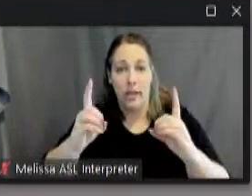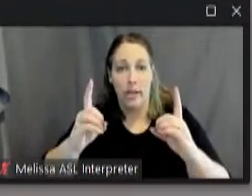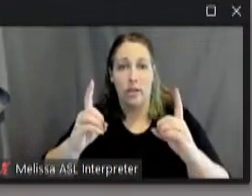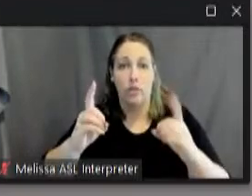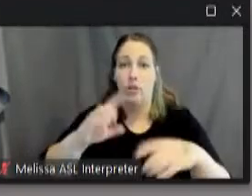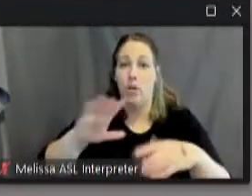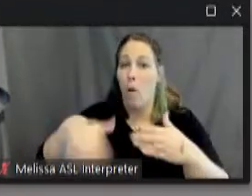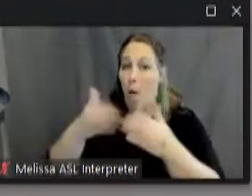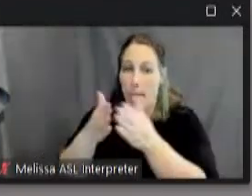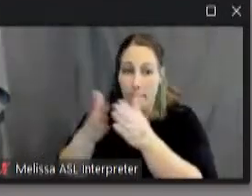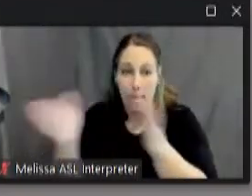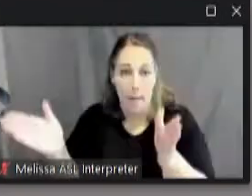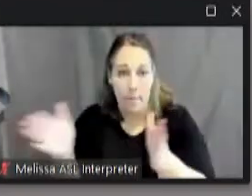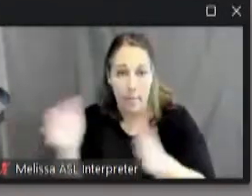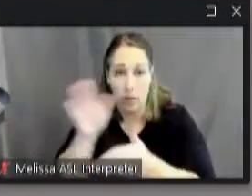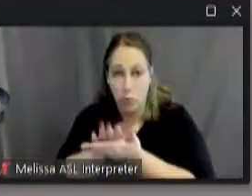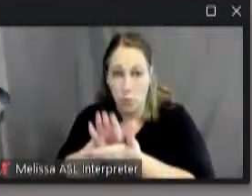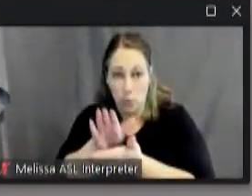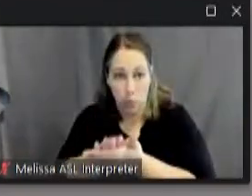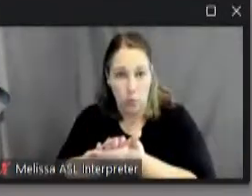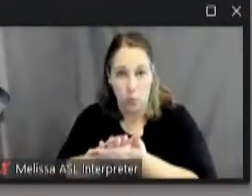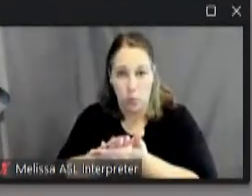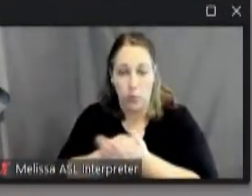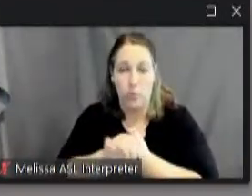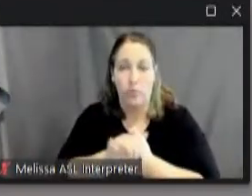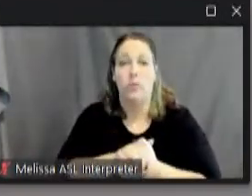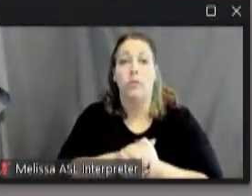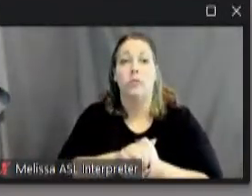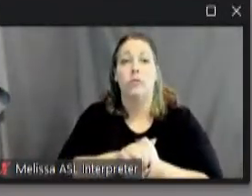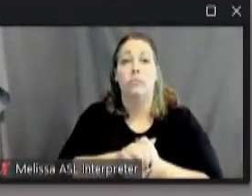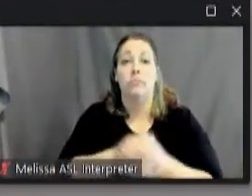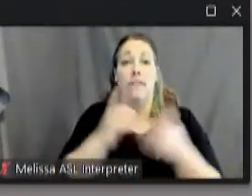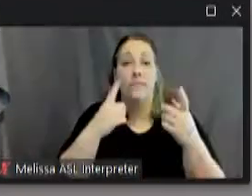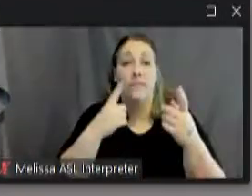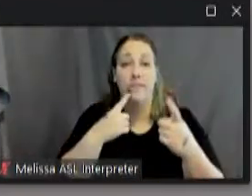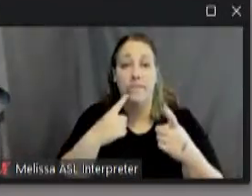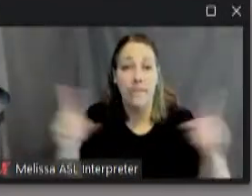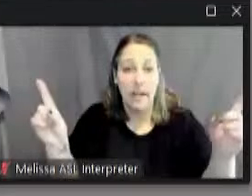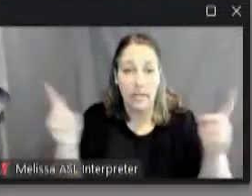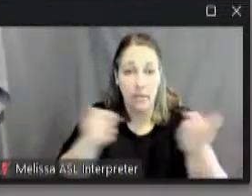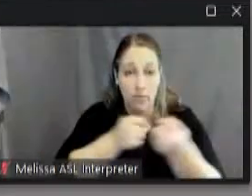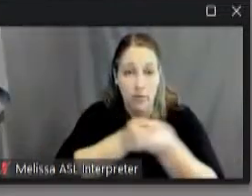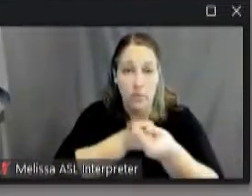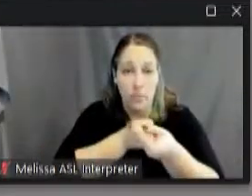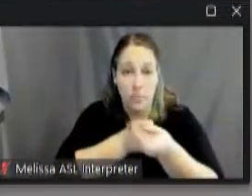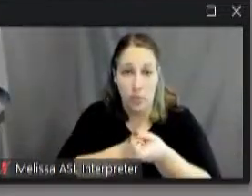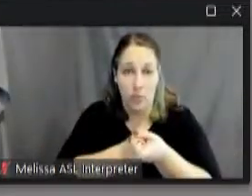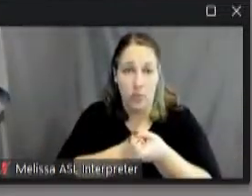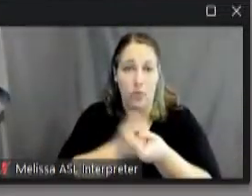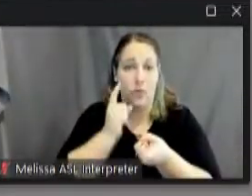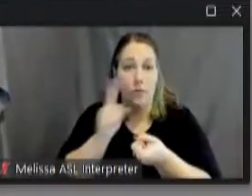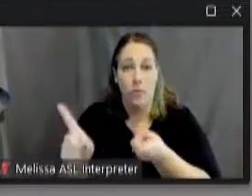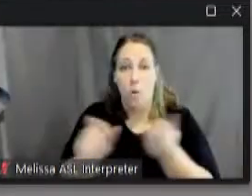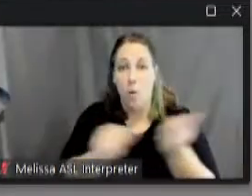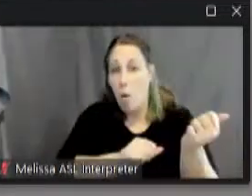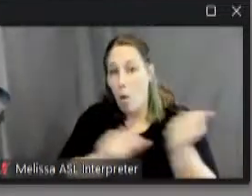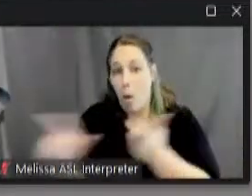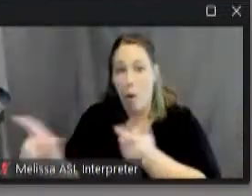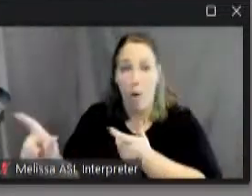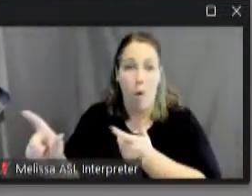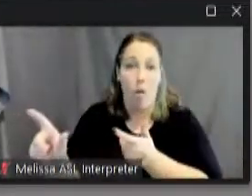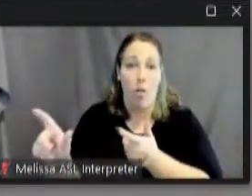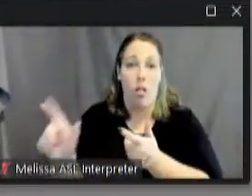school. We want to see effective support for all victims and survivors